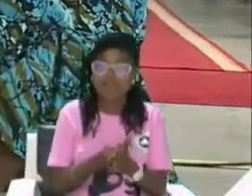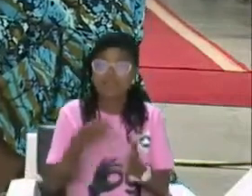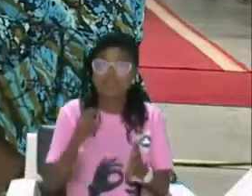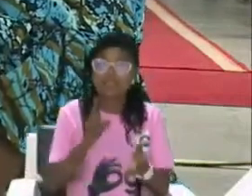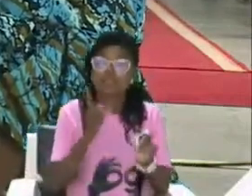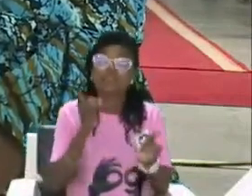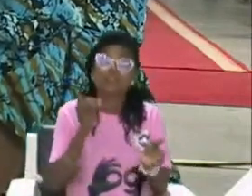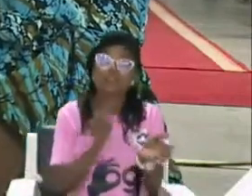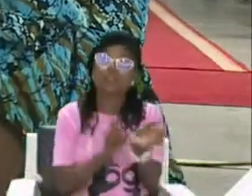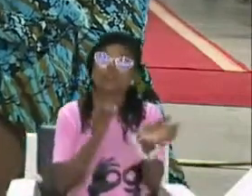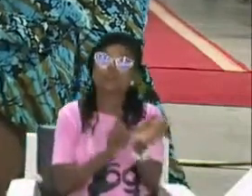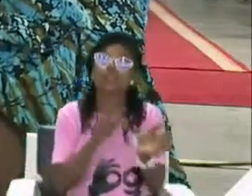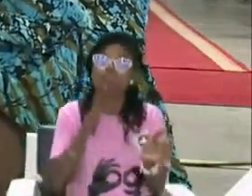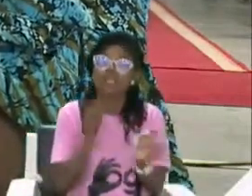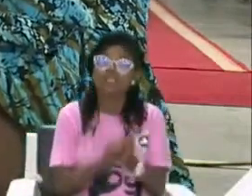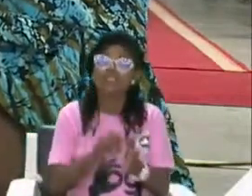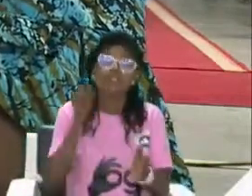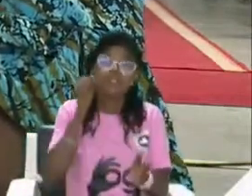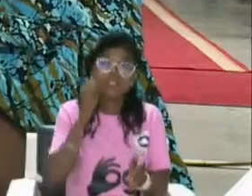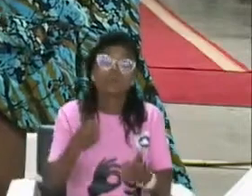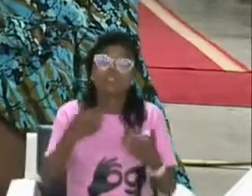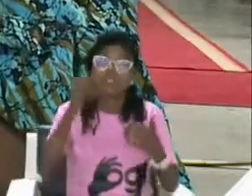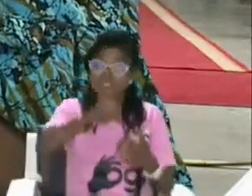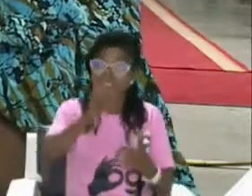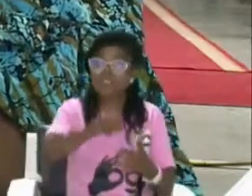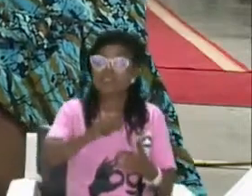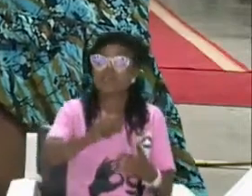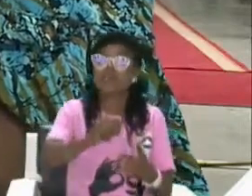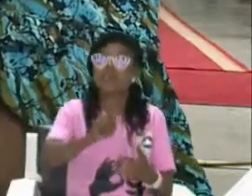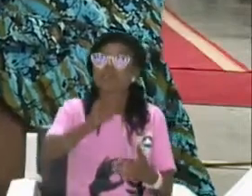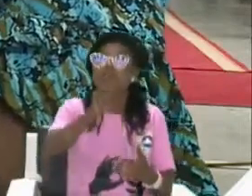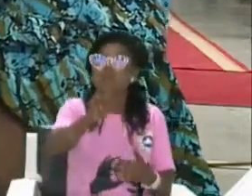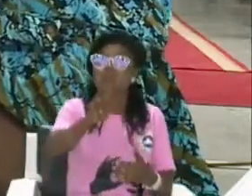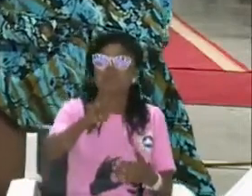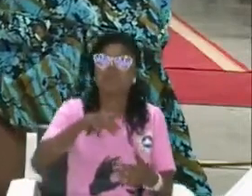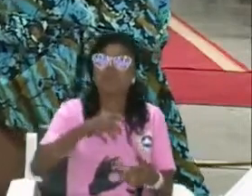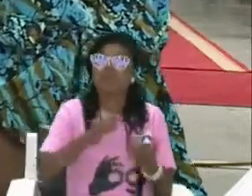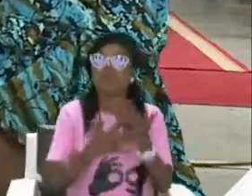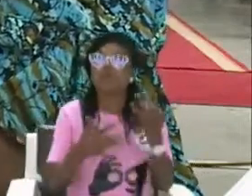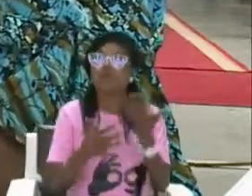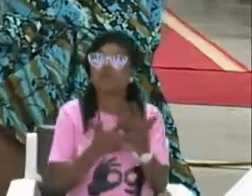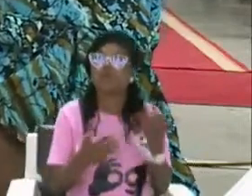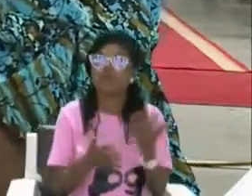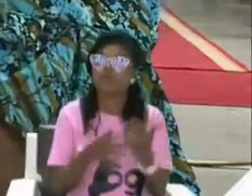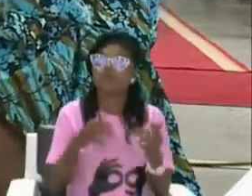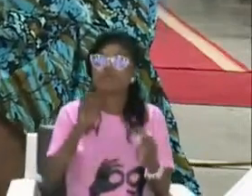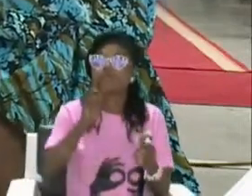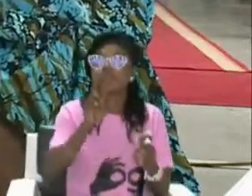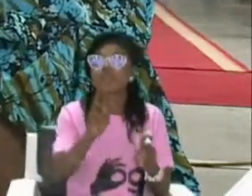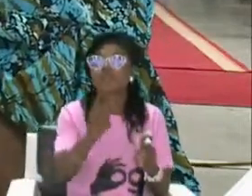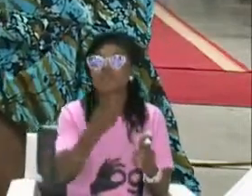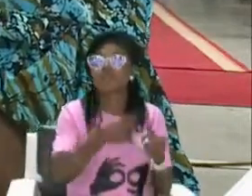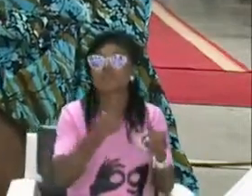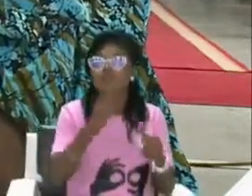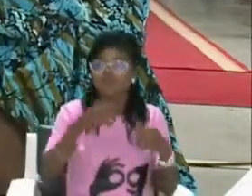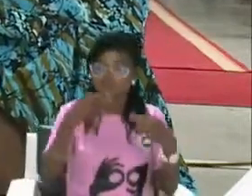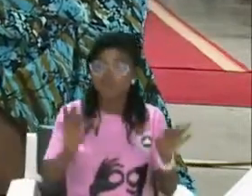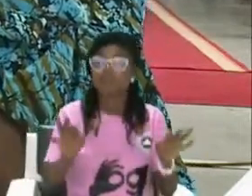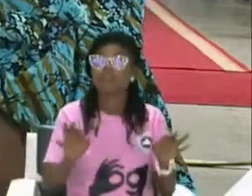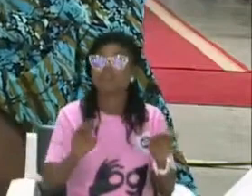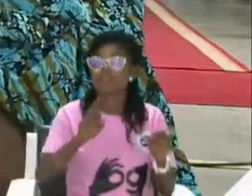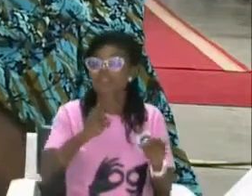she's going to take 2 pints of blood. The first one was administered, and the second one was fixed.